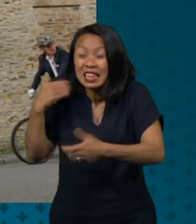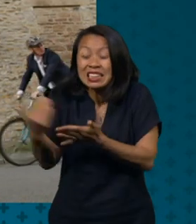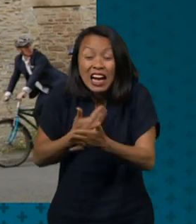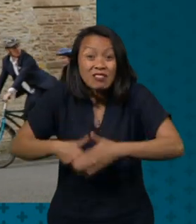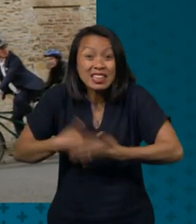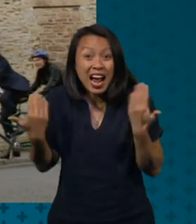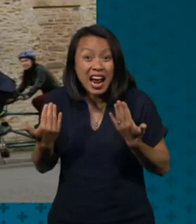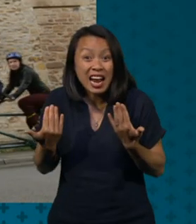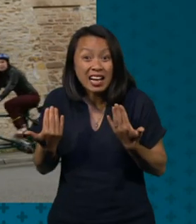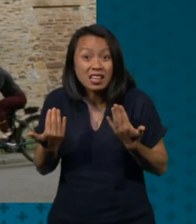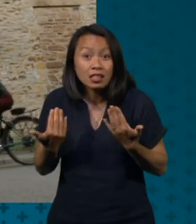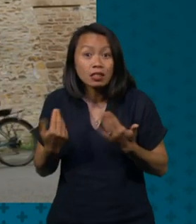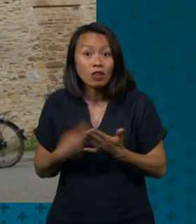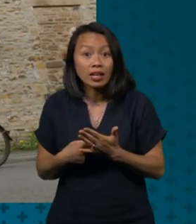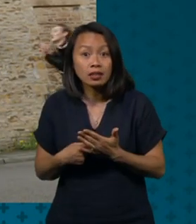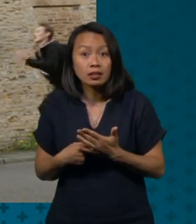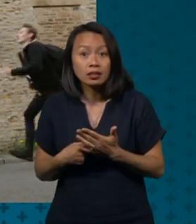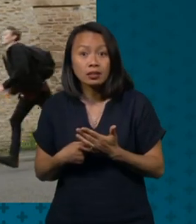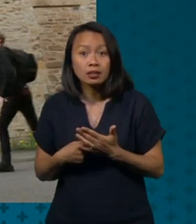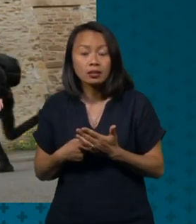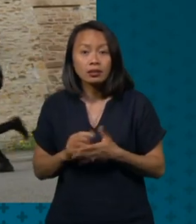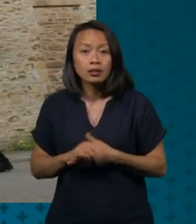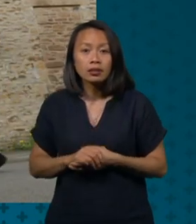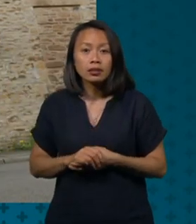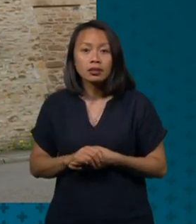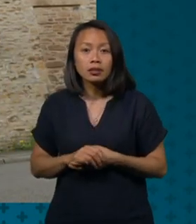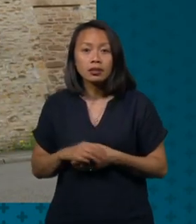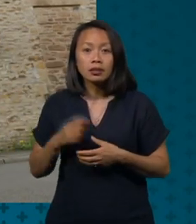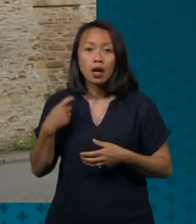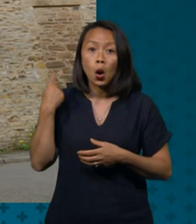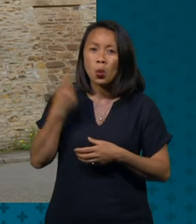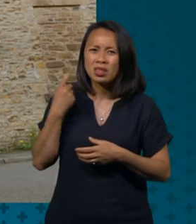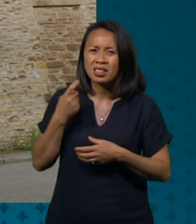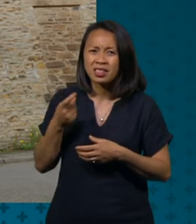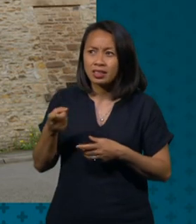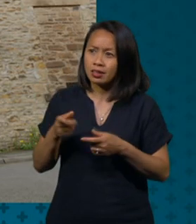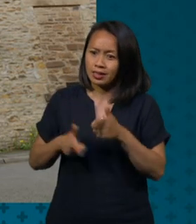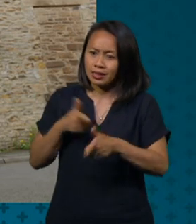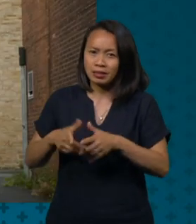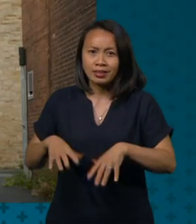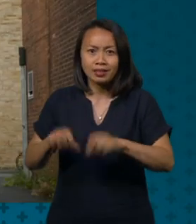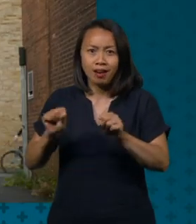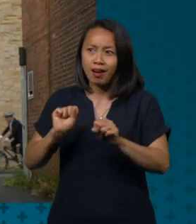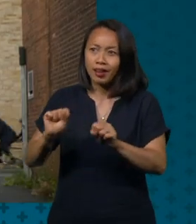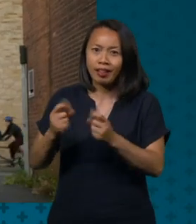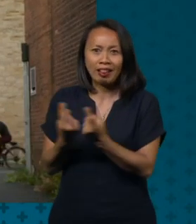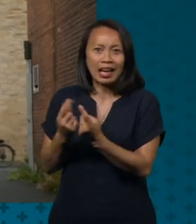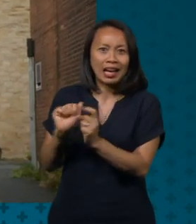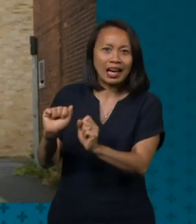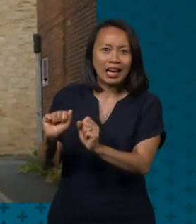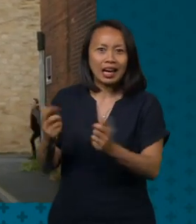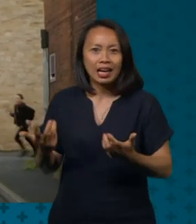were back on track. I wonder if that's where his thing for tandem started. And he's not wrong. The chafing's murder.